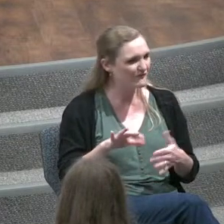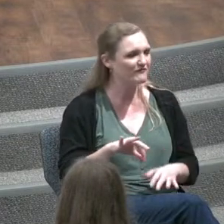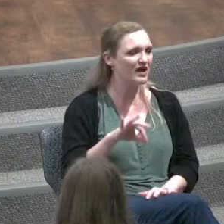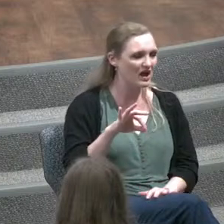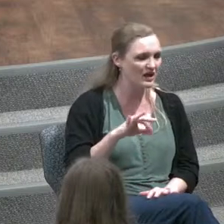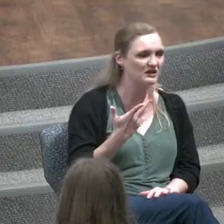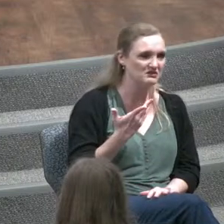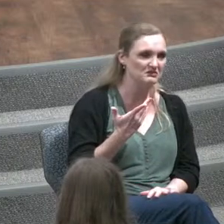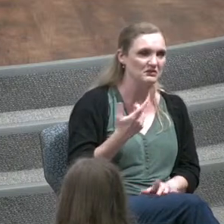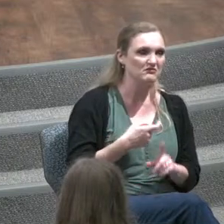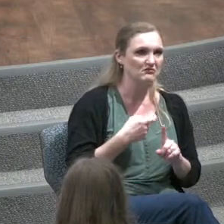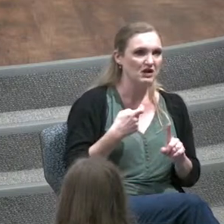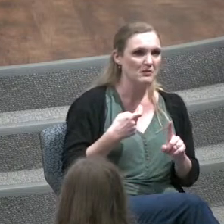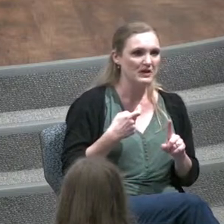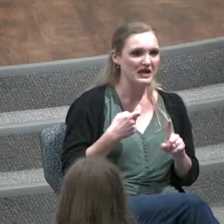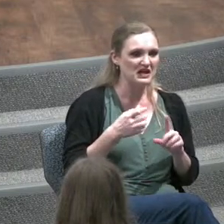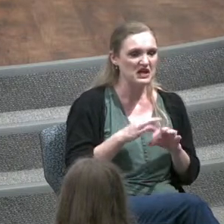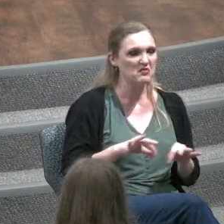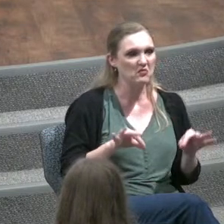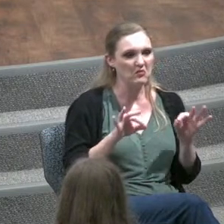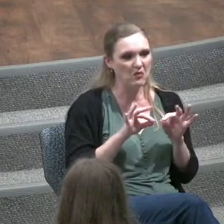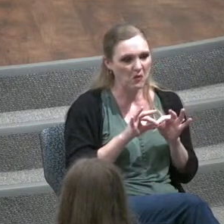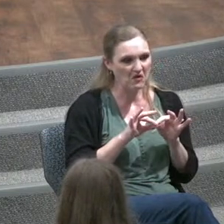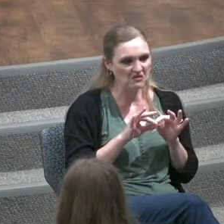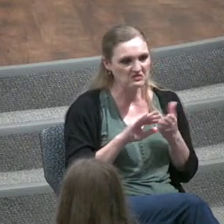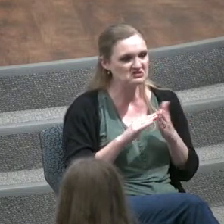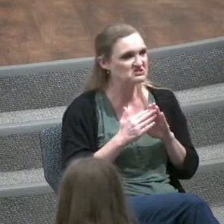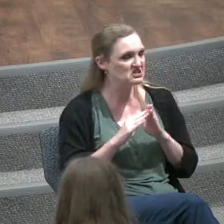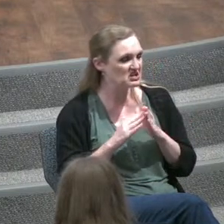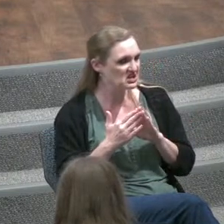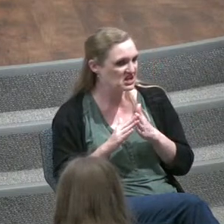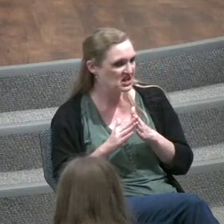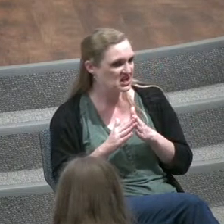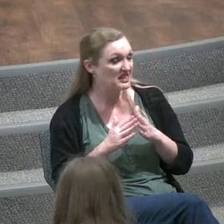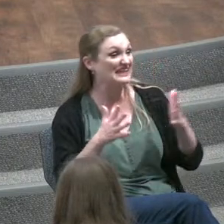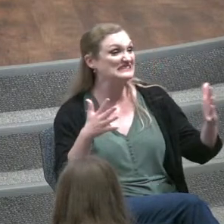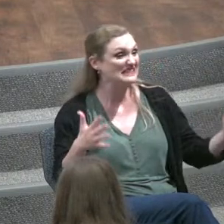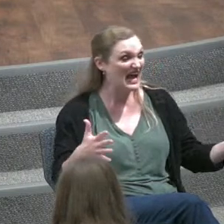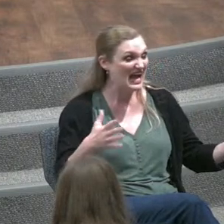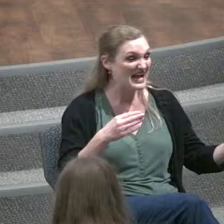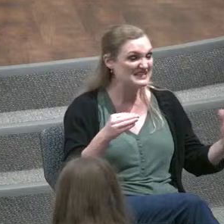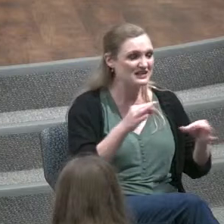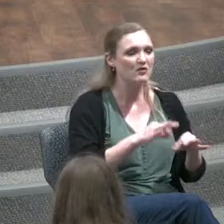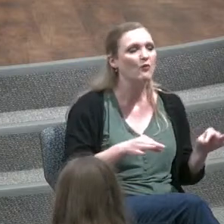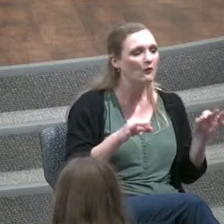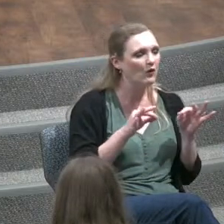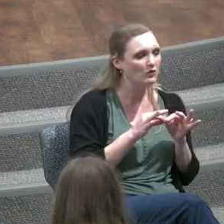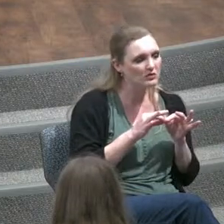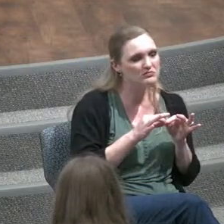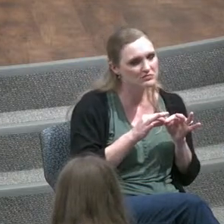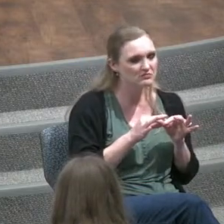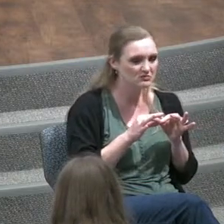from a very significant city as far as size and importance.